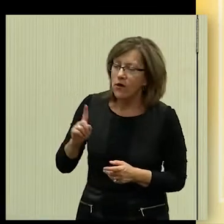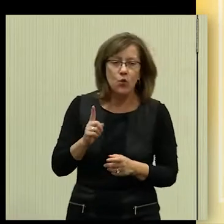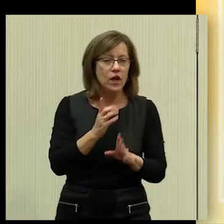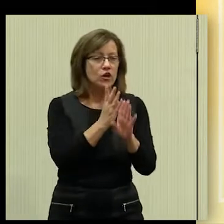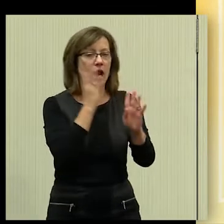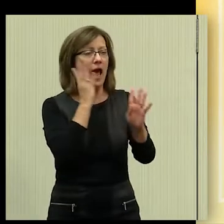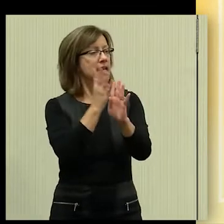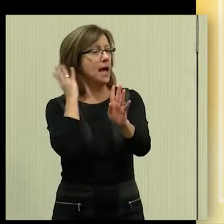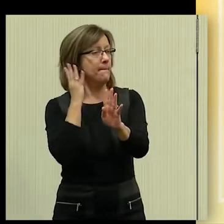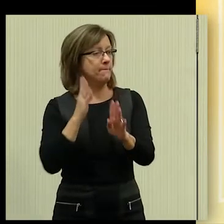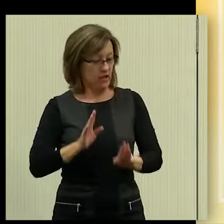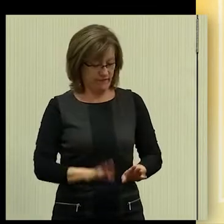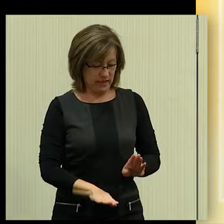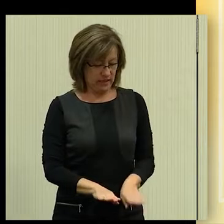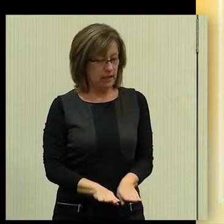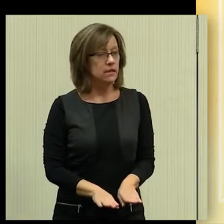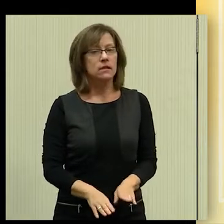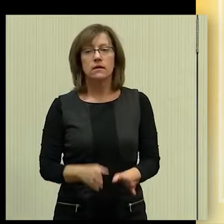Feet.